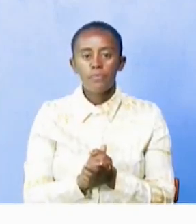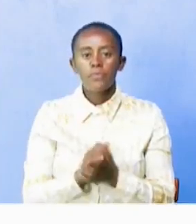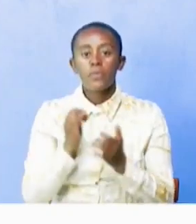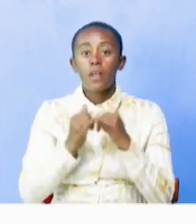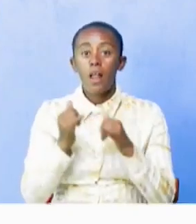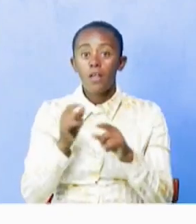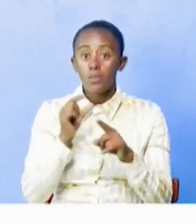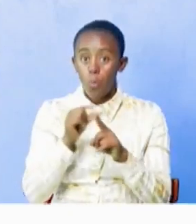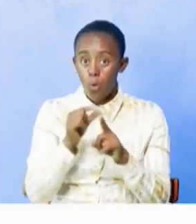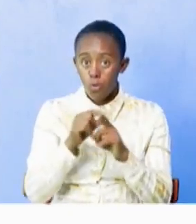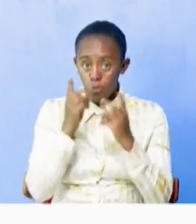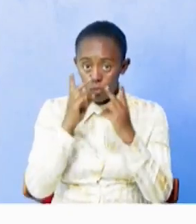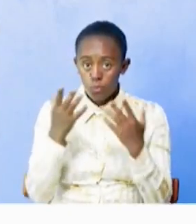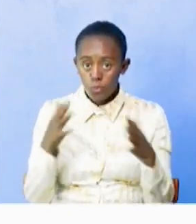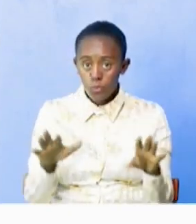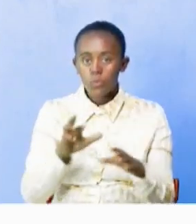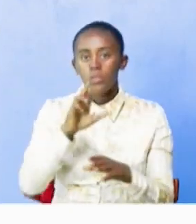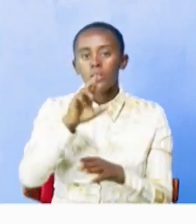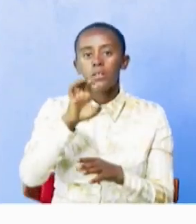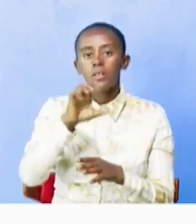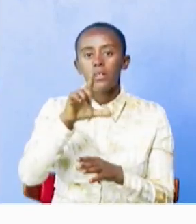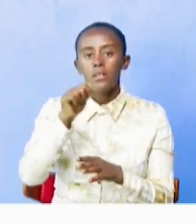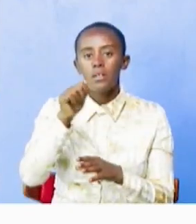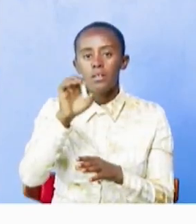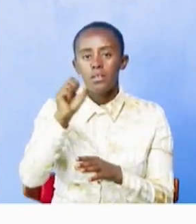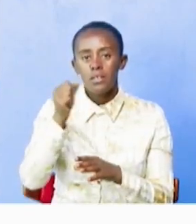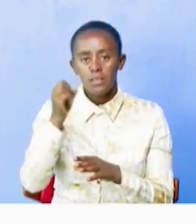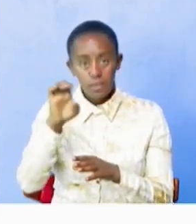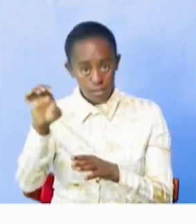saw is what? Release.